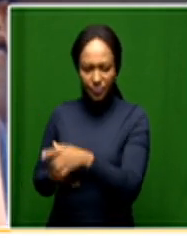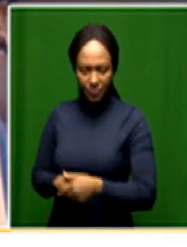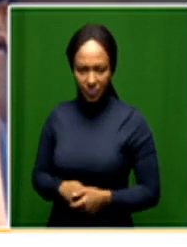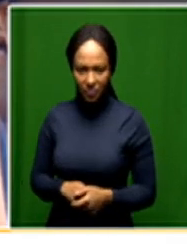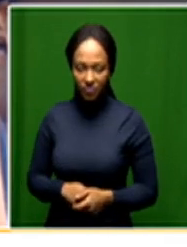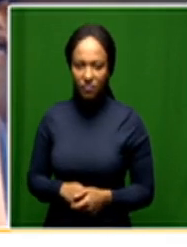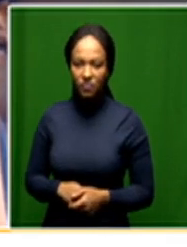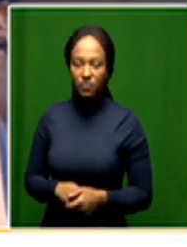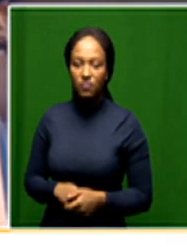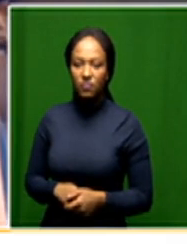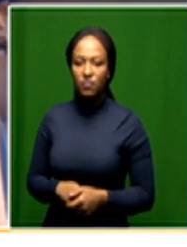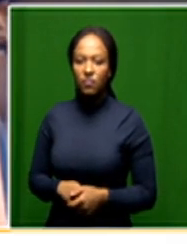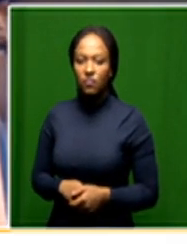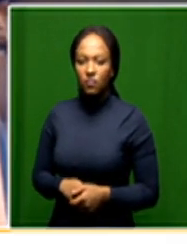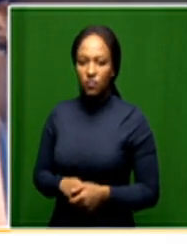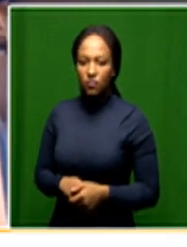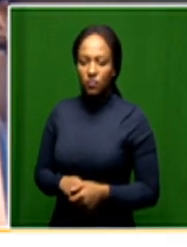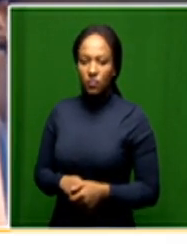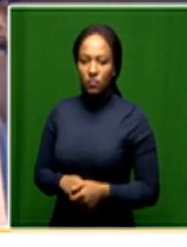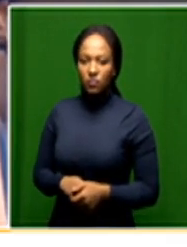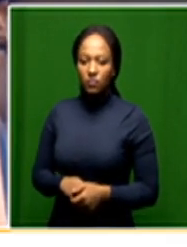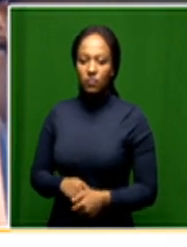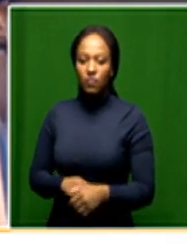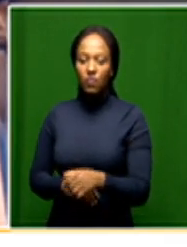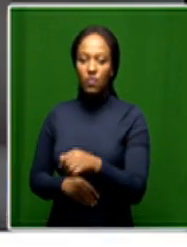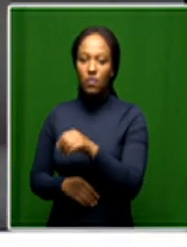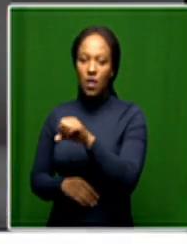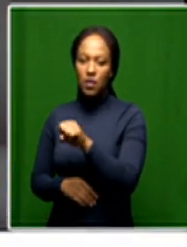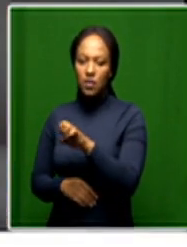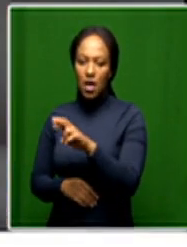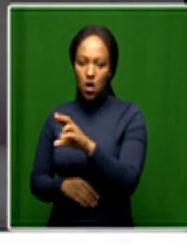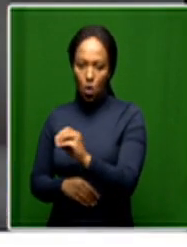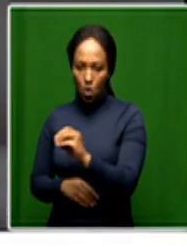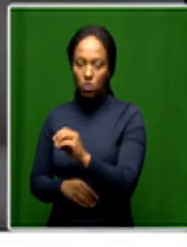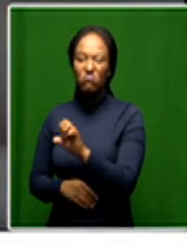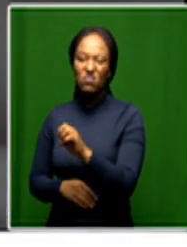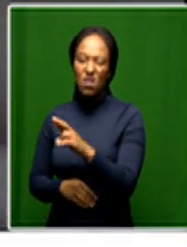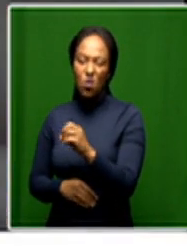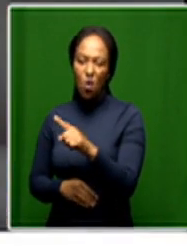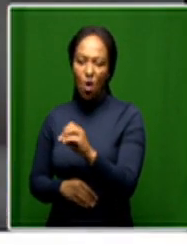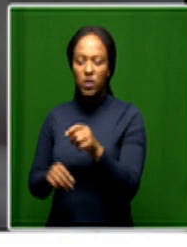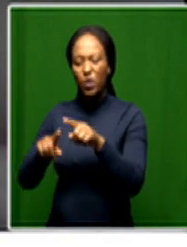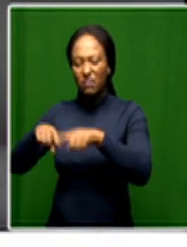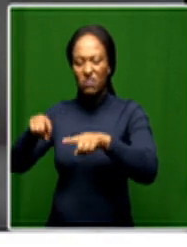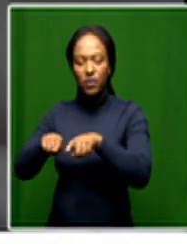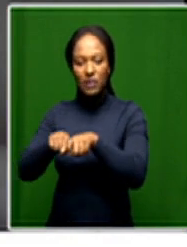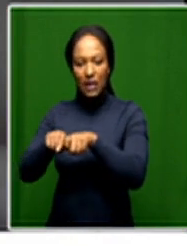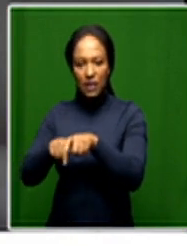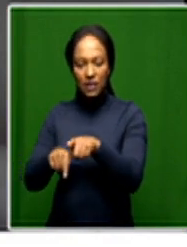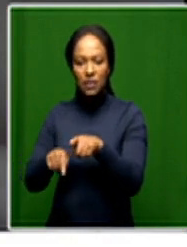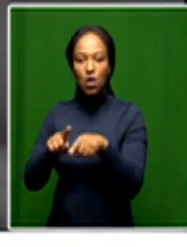Okay, so the sero stands for serology. So it is a serology test. And the difference between a serology test